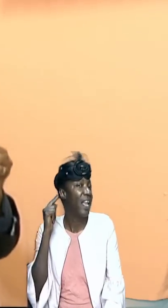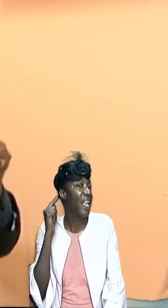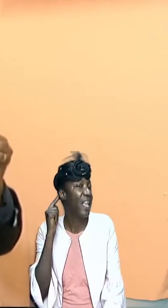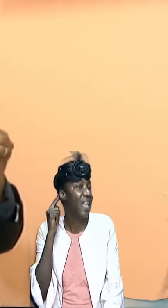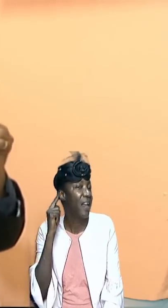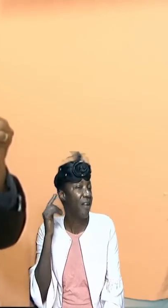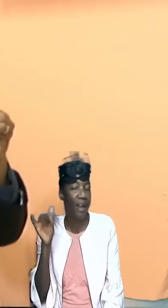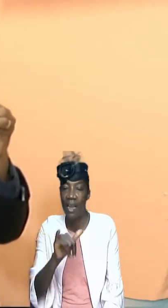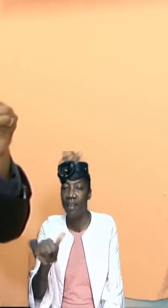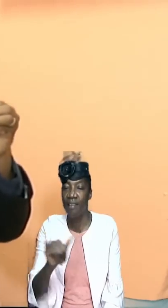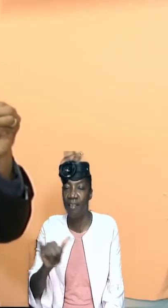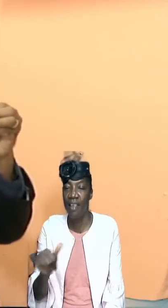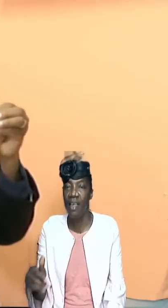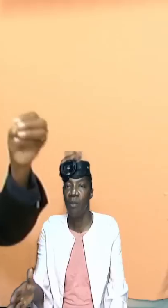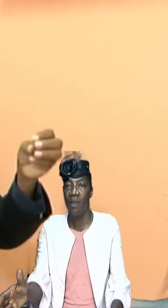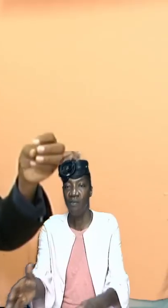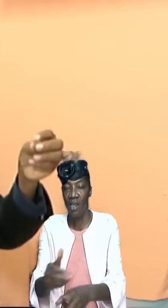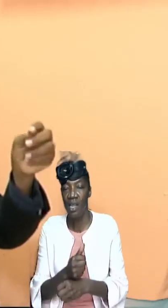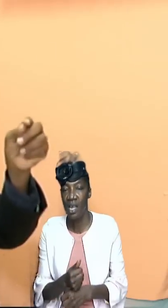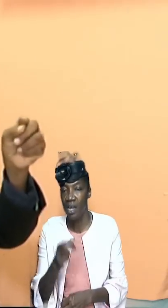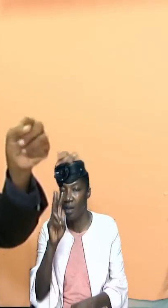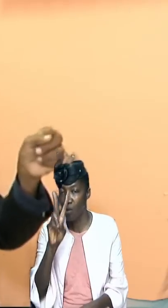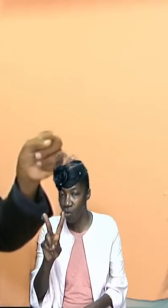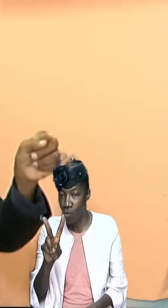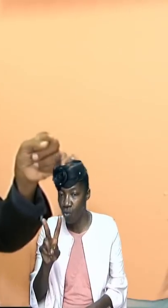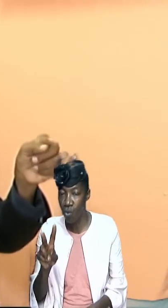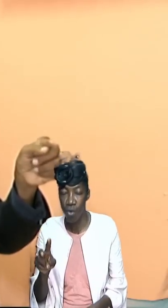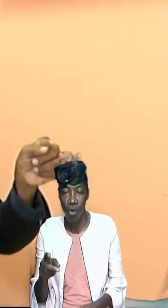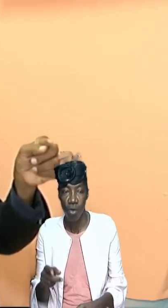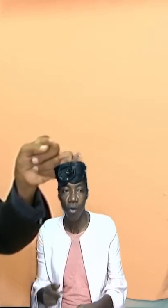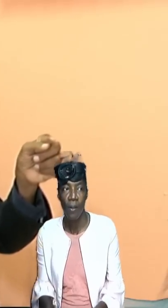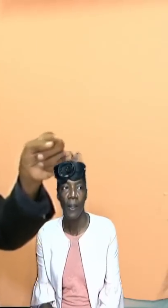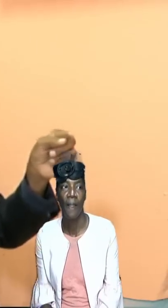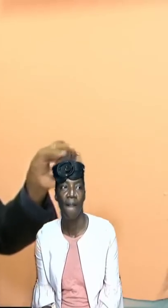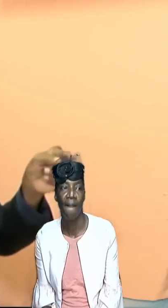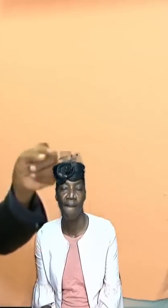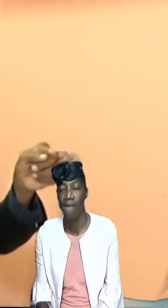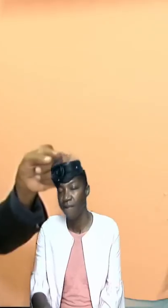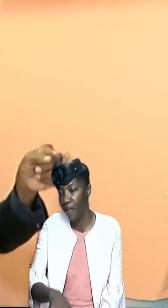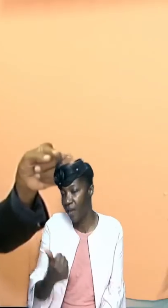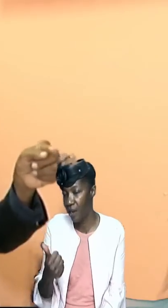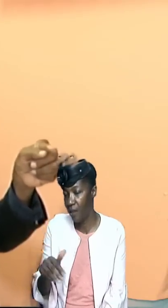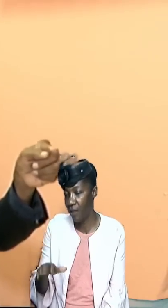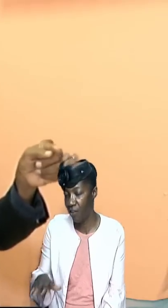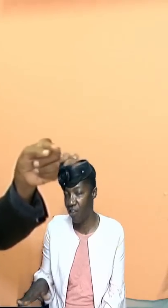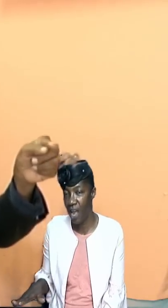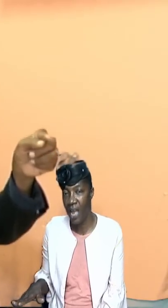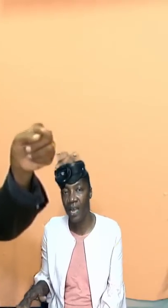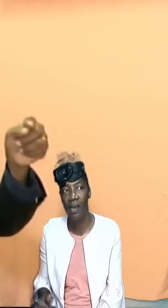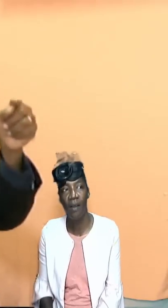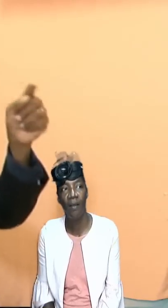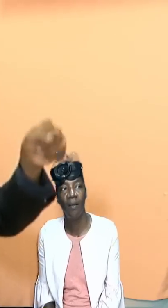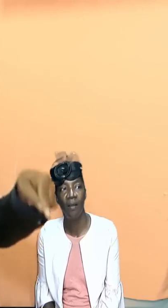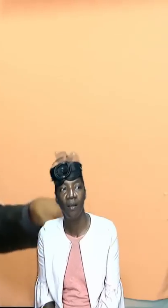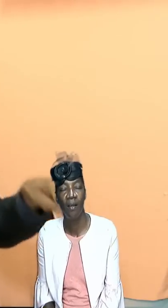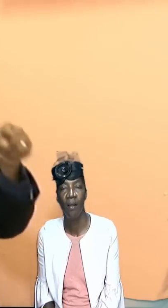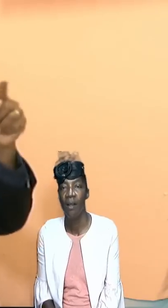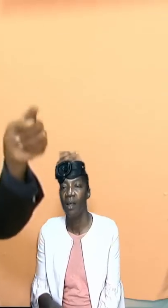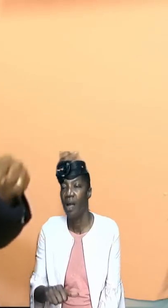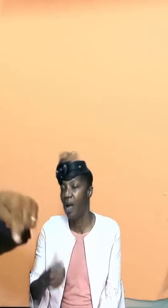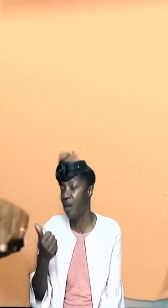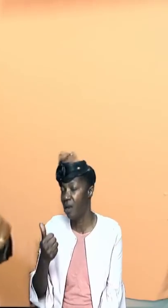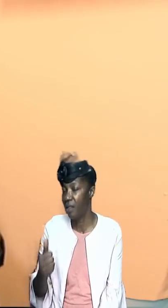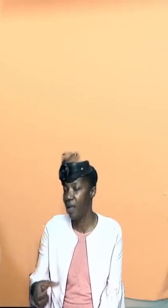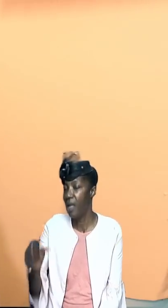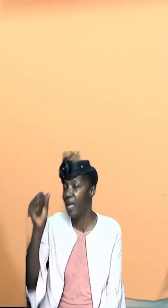you take the two with short, let us say there's another child, and that child is another S